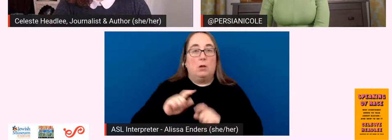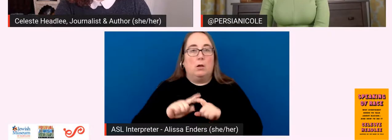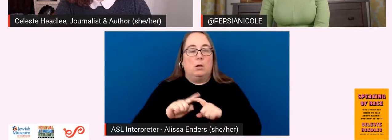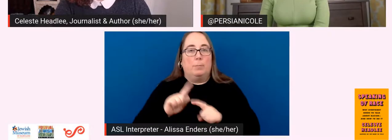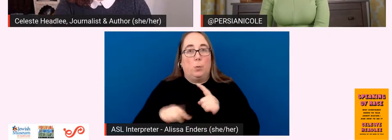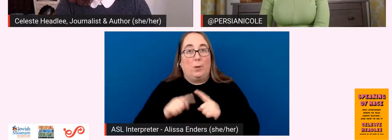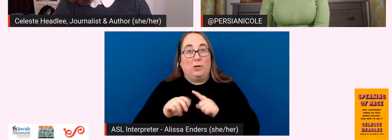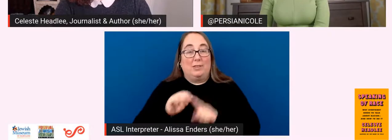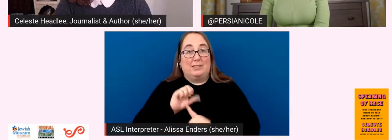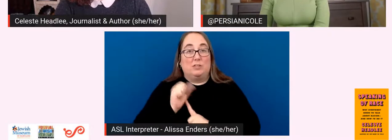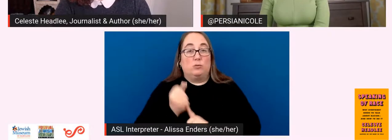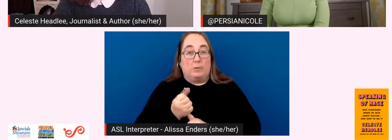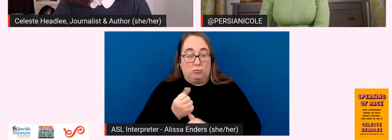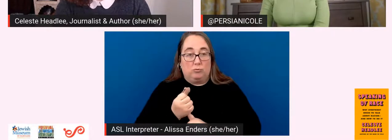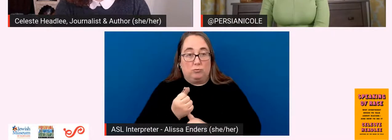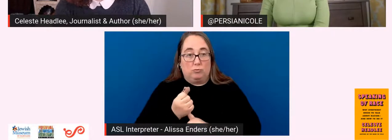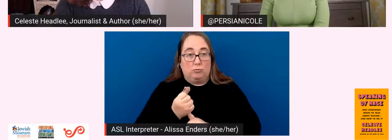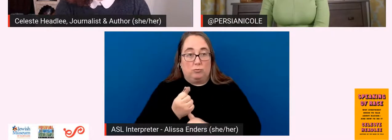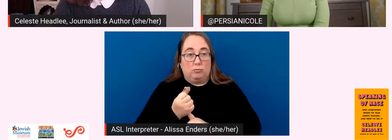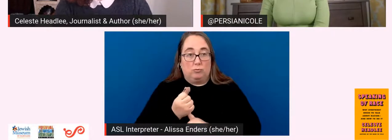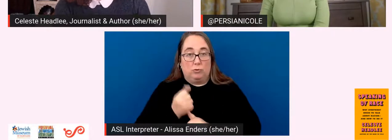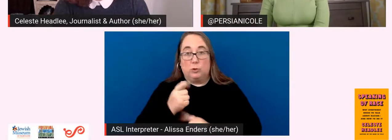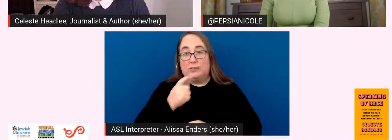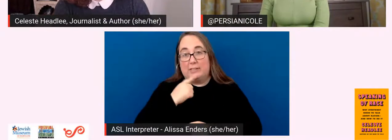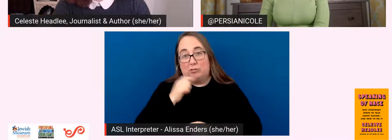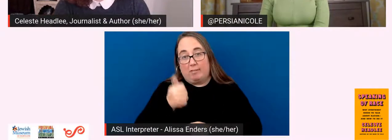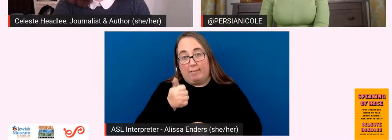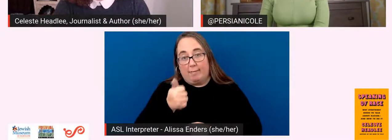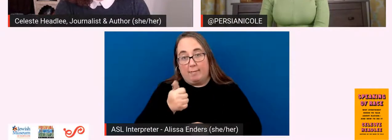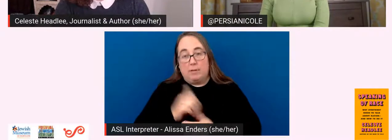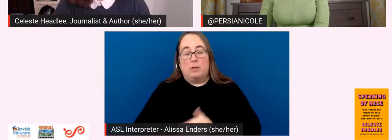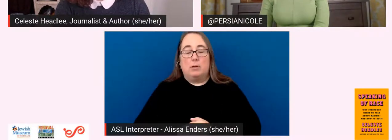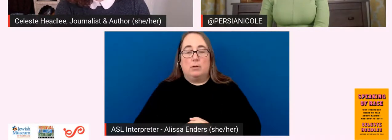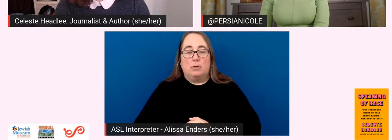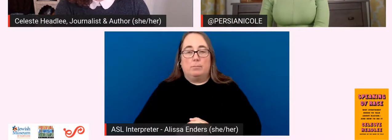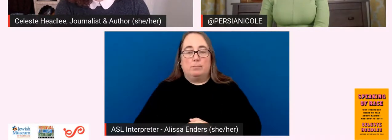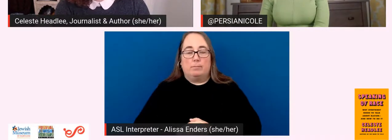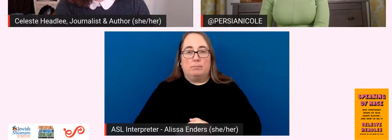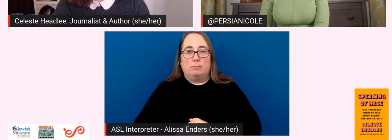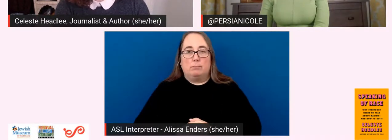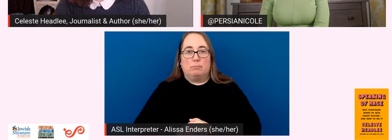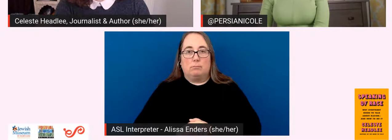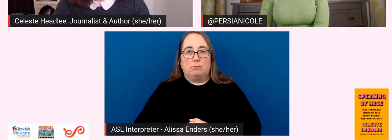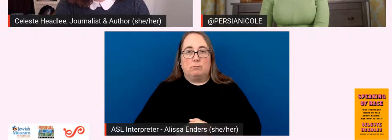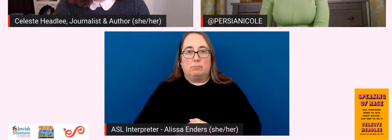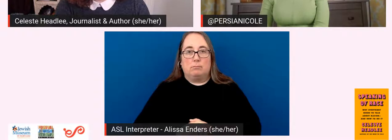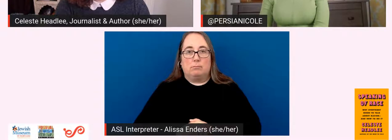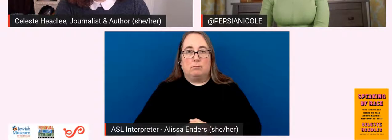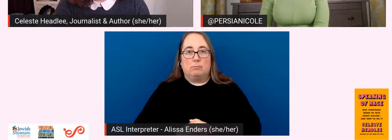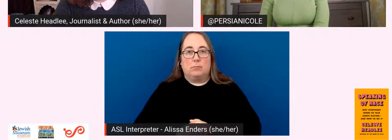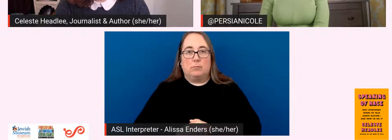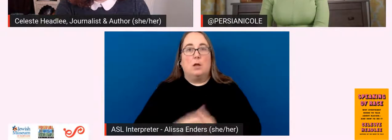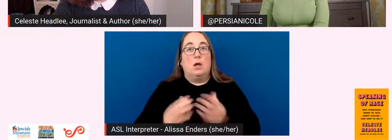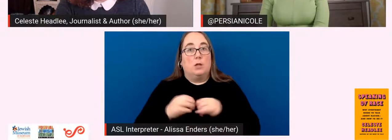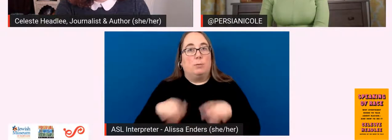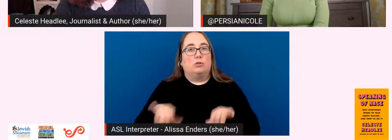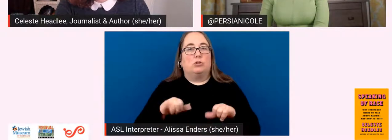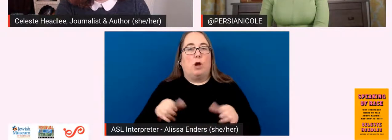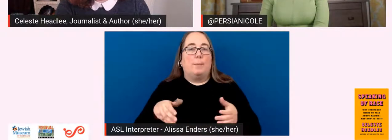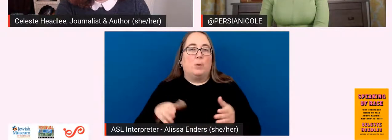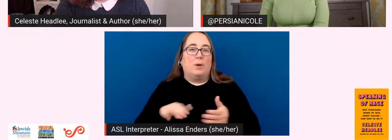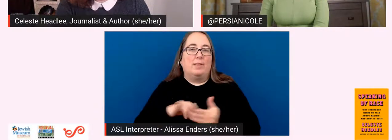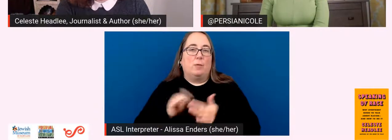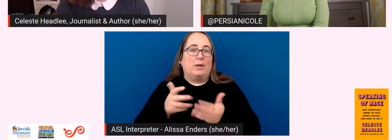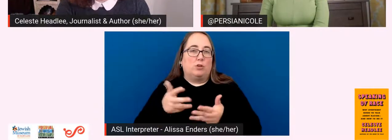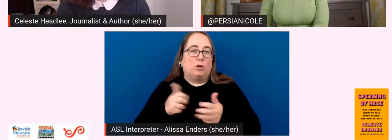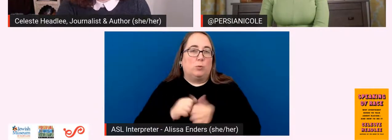this situation, I mean, you said it yourself. The fact of the matter is that the vast majority of people, the most common way that we